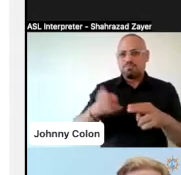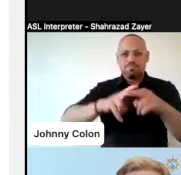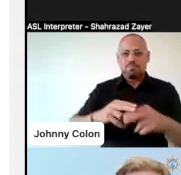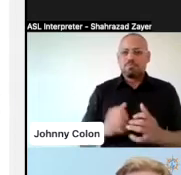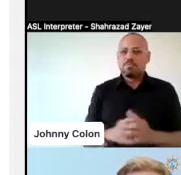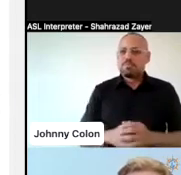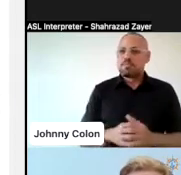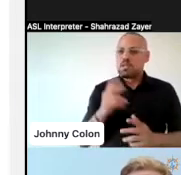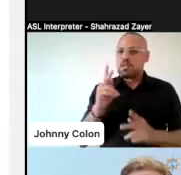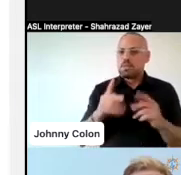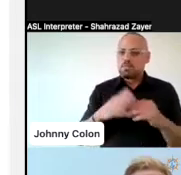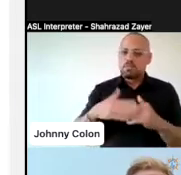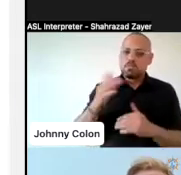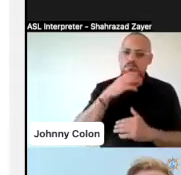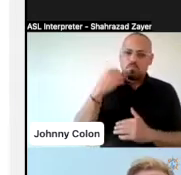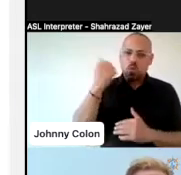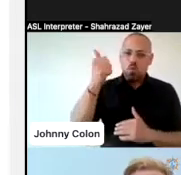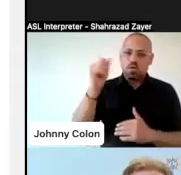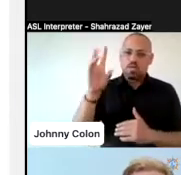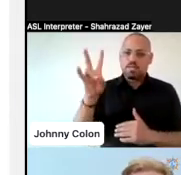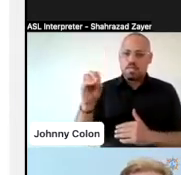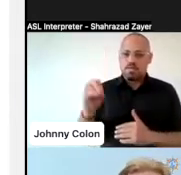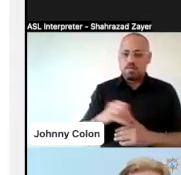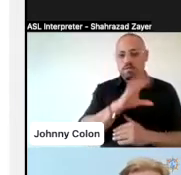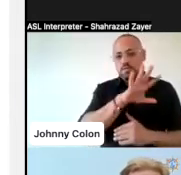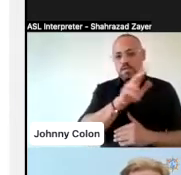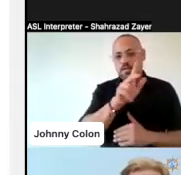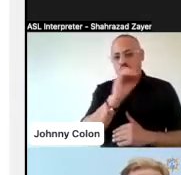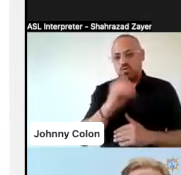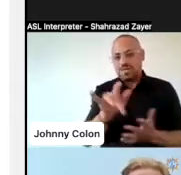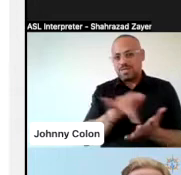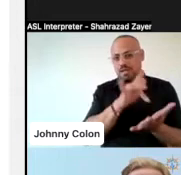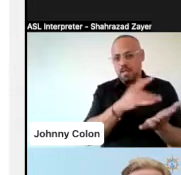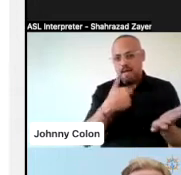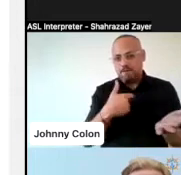For folks over 70, 53% own a tablet.